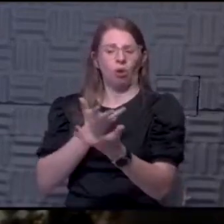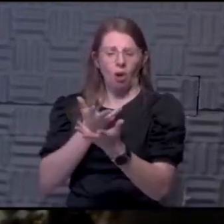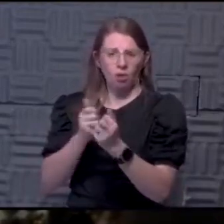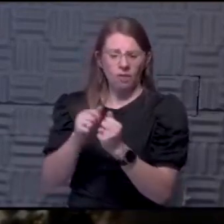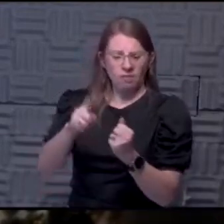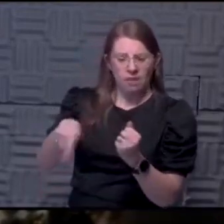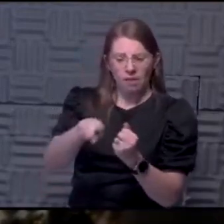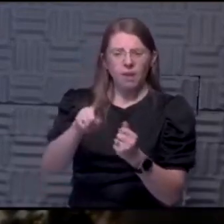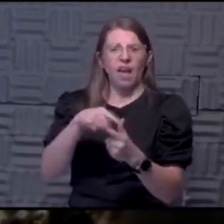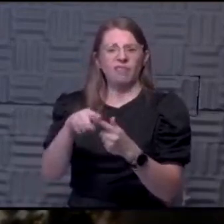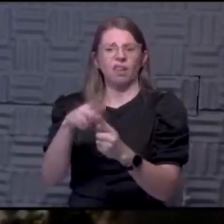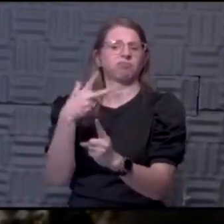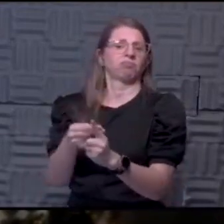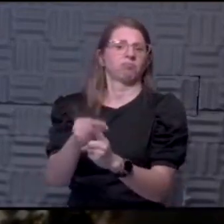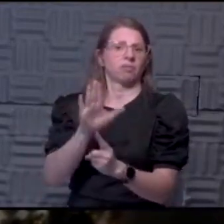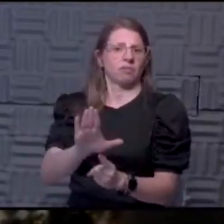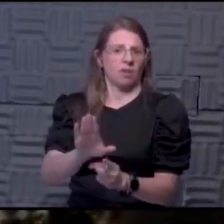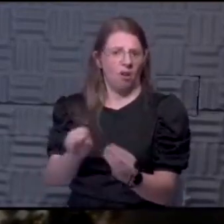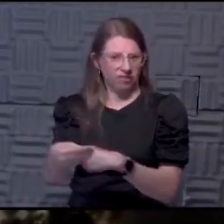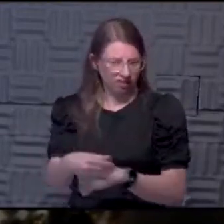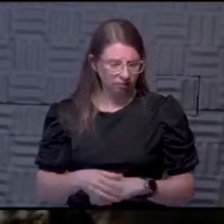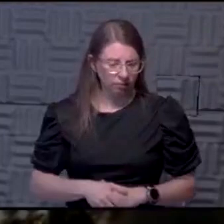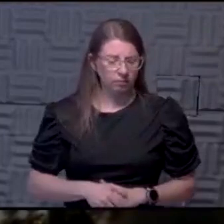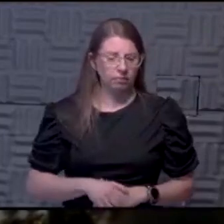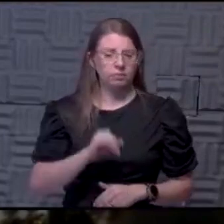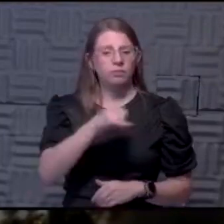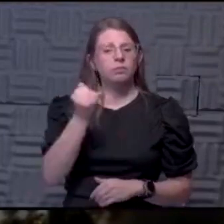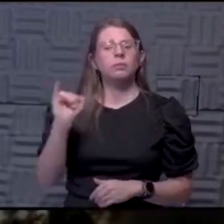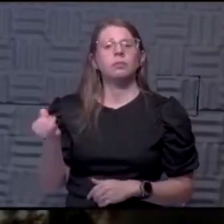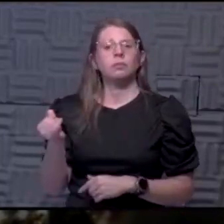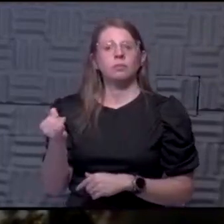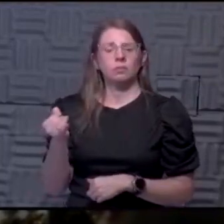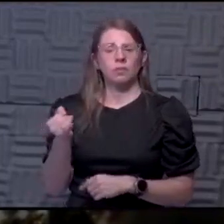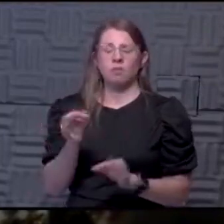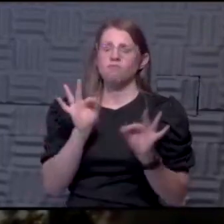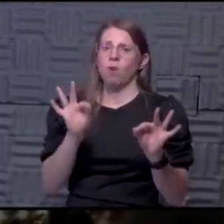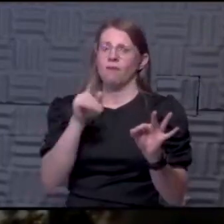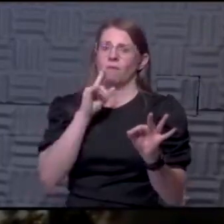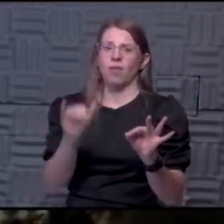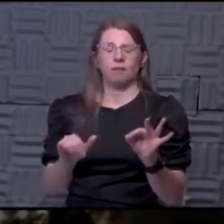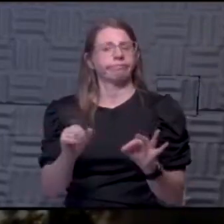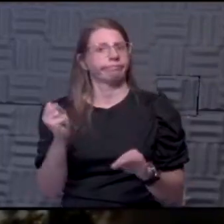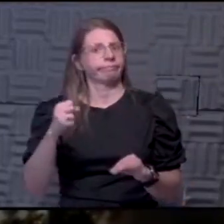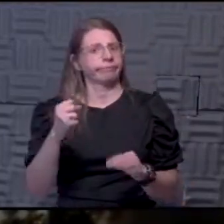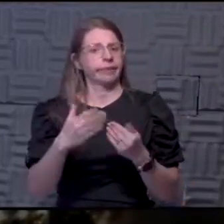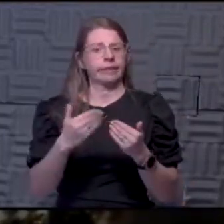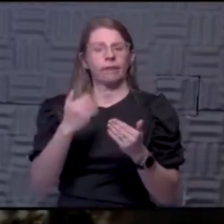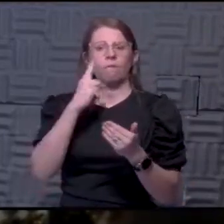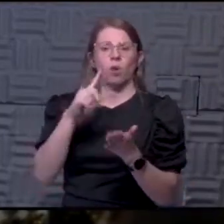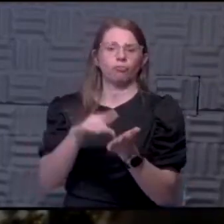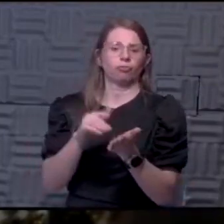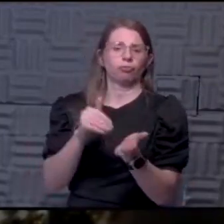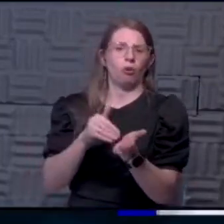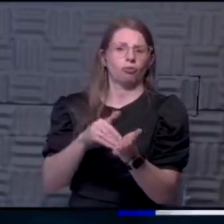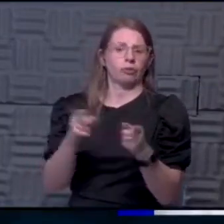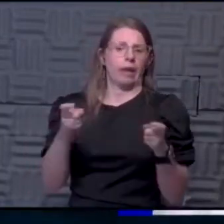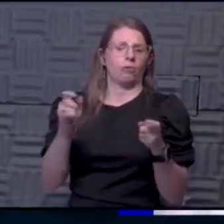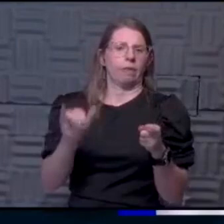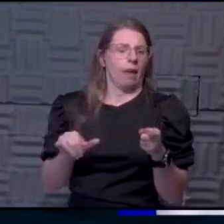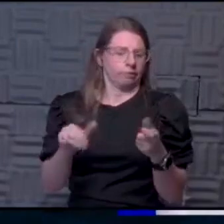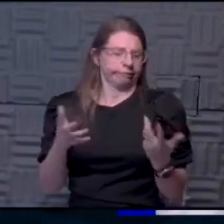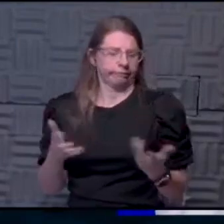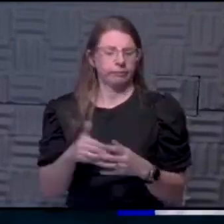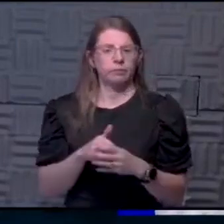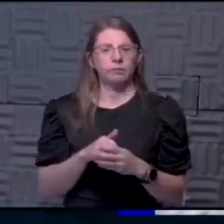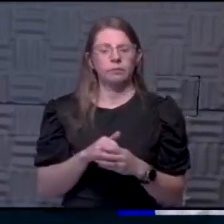it and then to administer it there in their office. The Johnson & Johnson product is ideal for that. It's easier for medical practices to handle. Well, and for those of